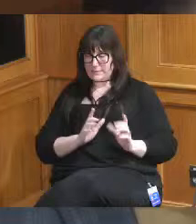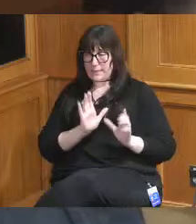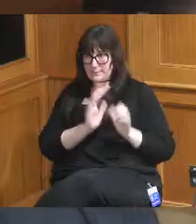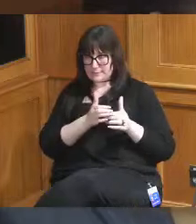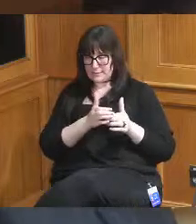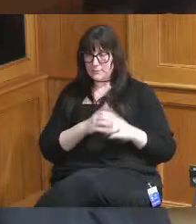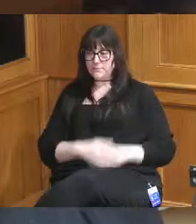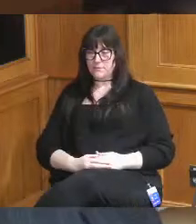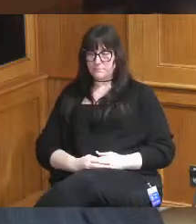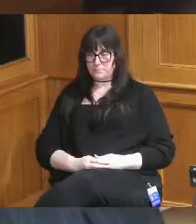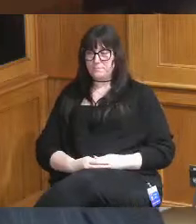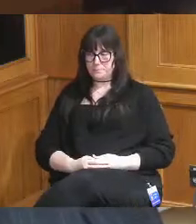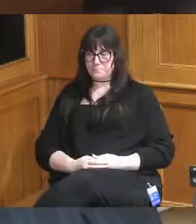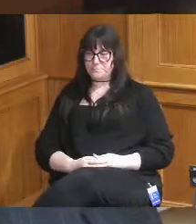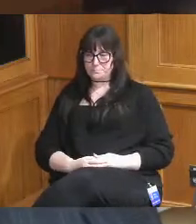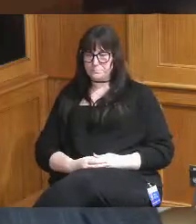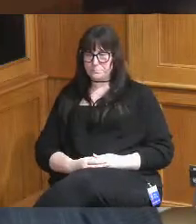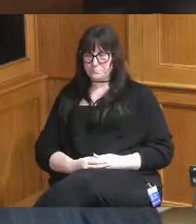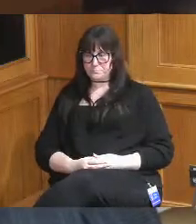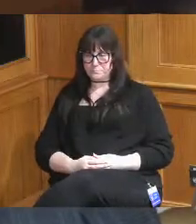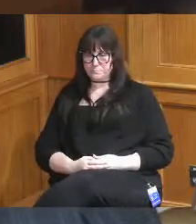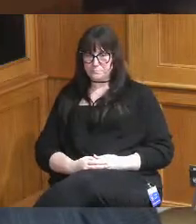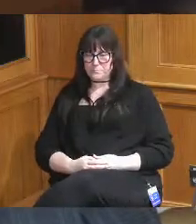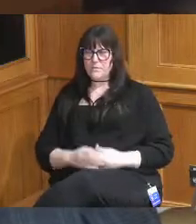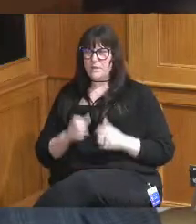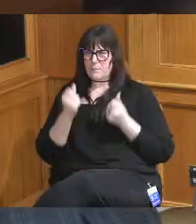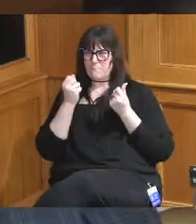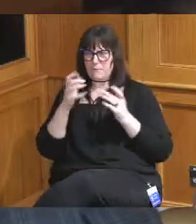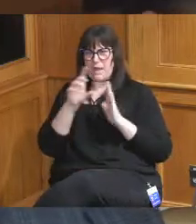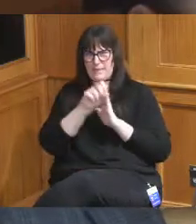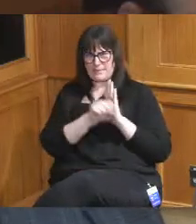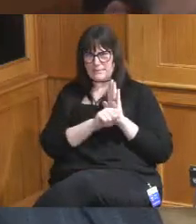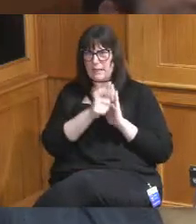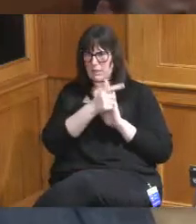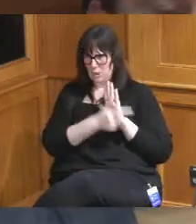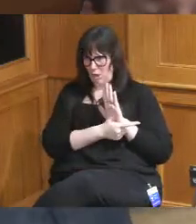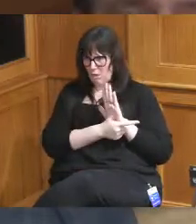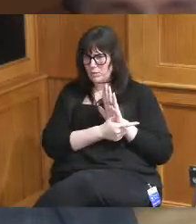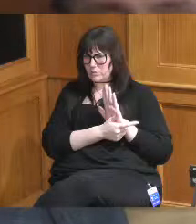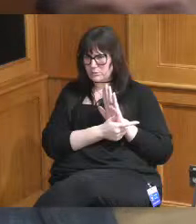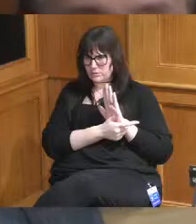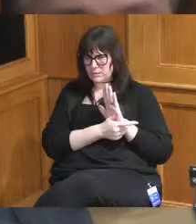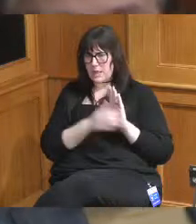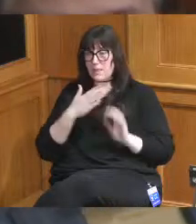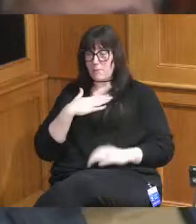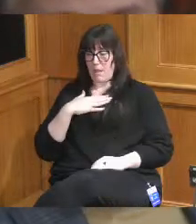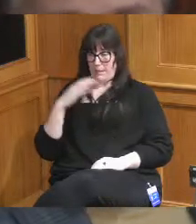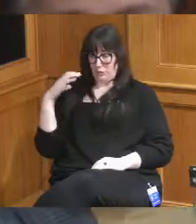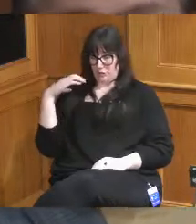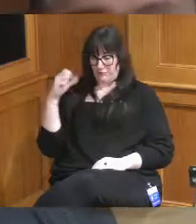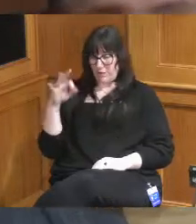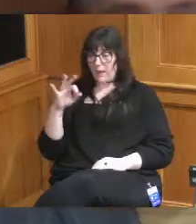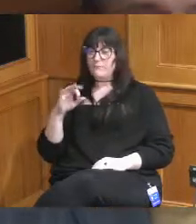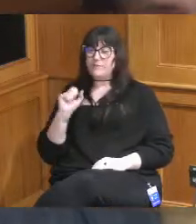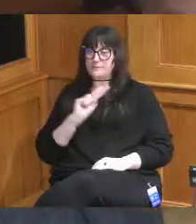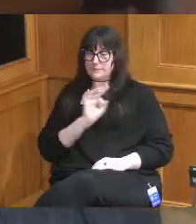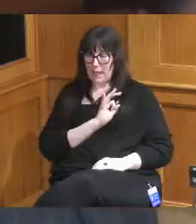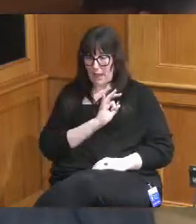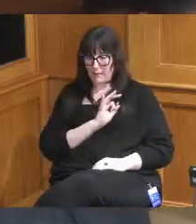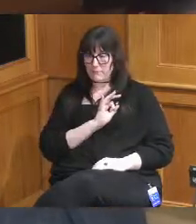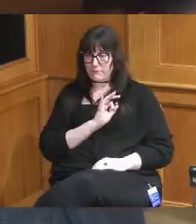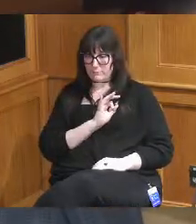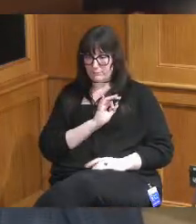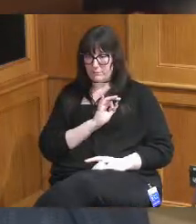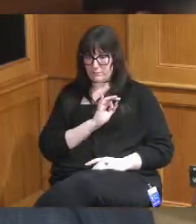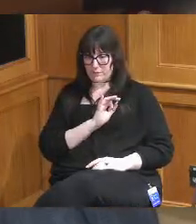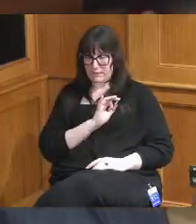all of us, and then we have a lot of state laws that my chief of staff, who happens to be a